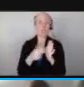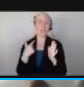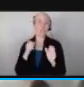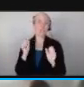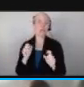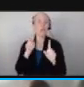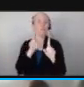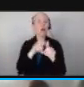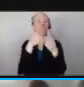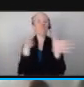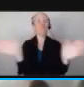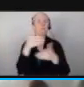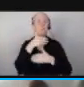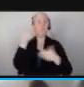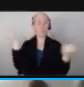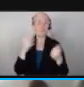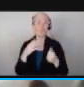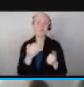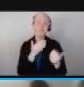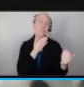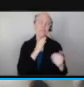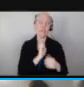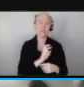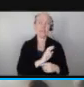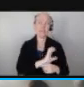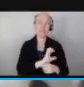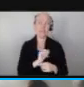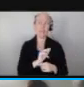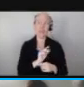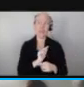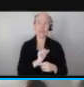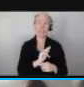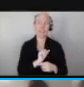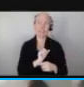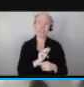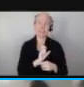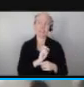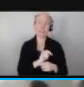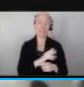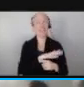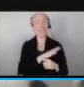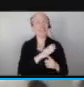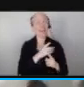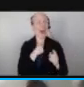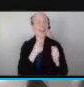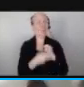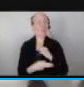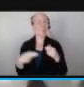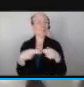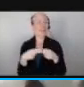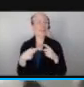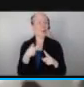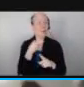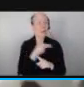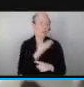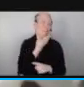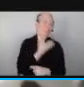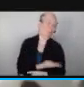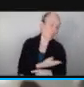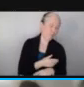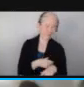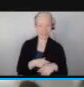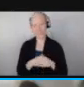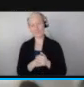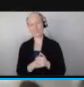I do also have to credit Eric Antonsen with the slide and idea. He's my predecessor, and so I kind of stole it from him to make my points today. The next